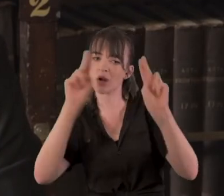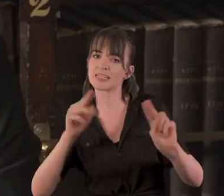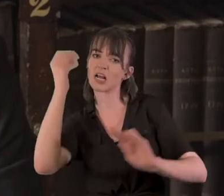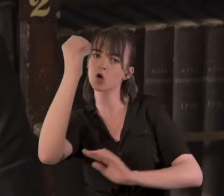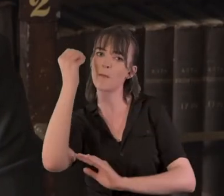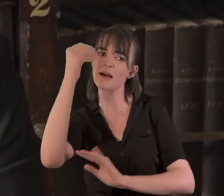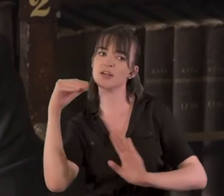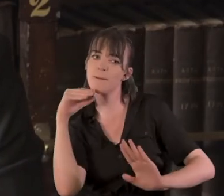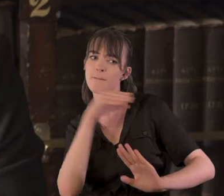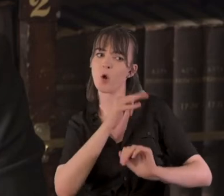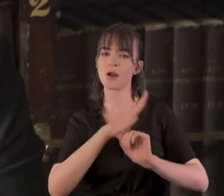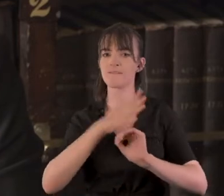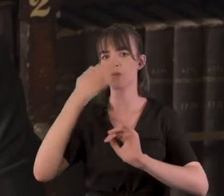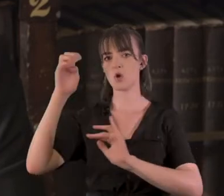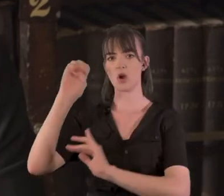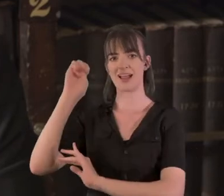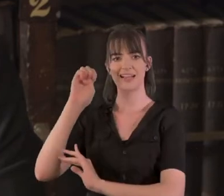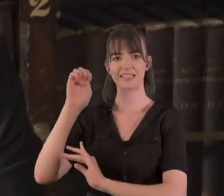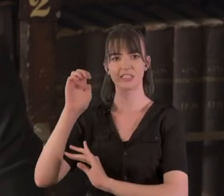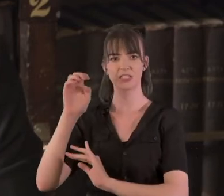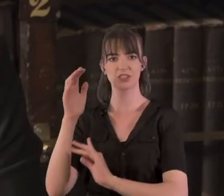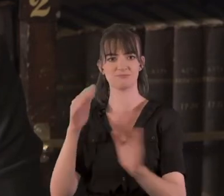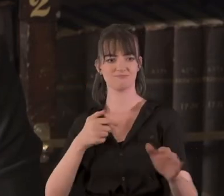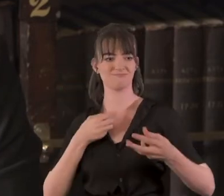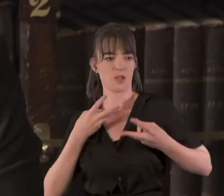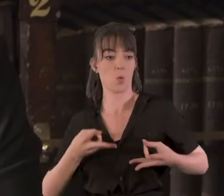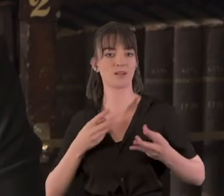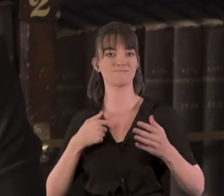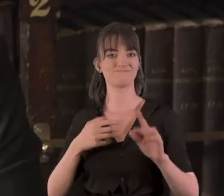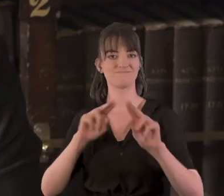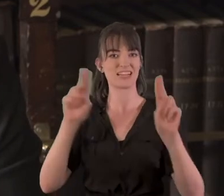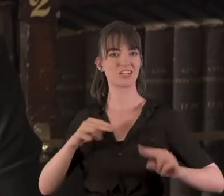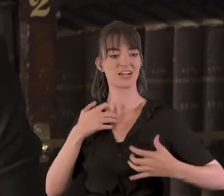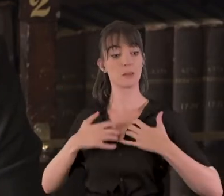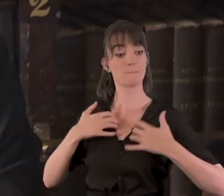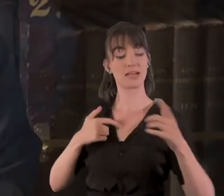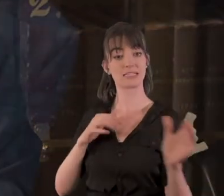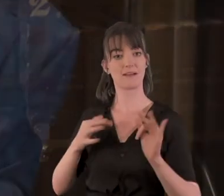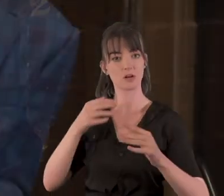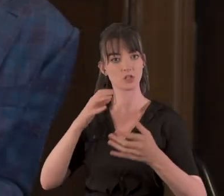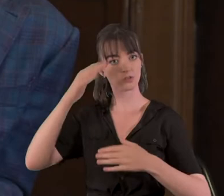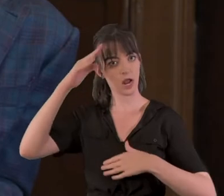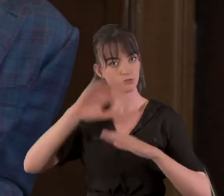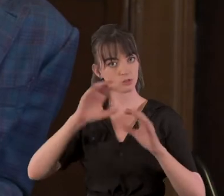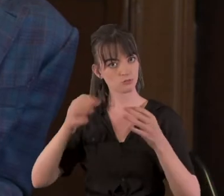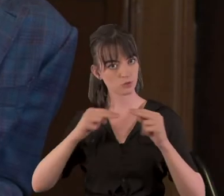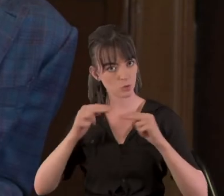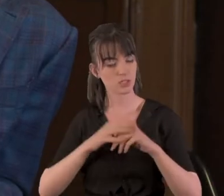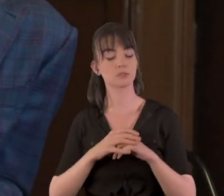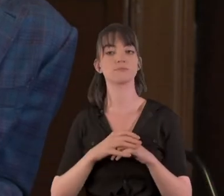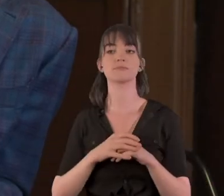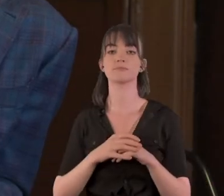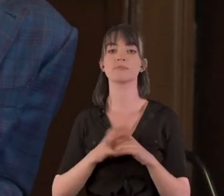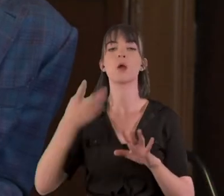would be satisfied by what came out of the Irish negotiations? Well, I think the United States was